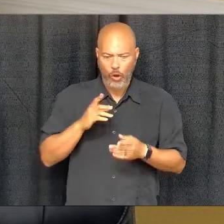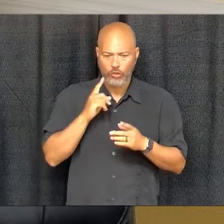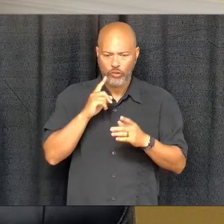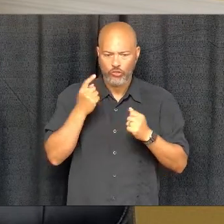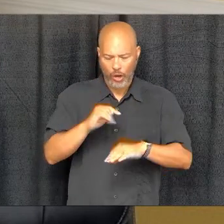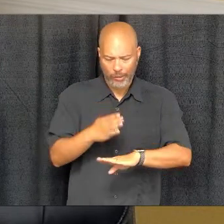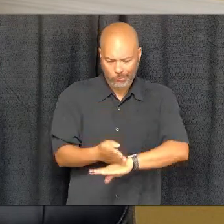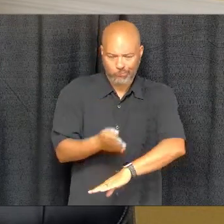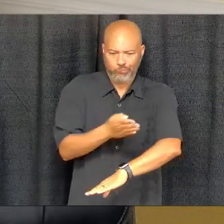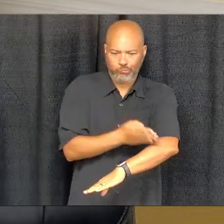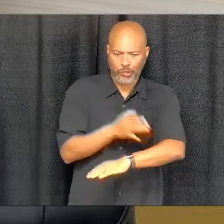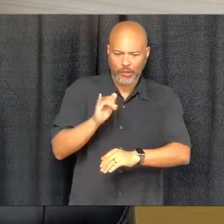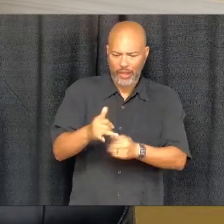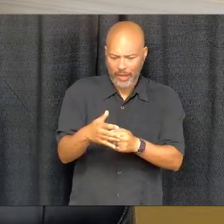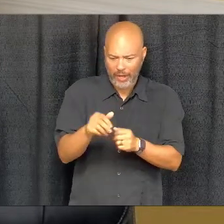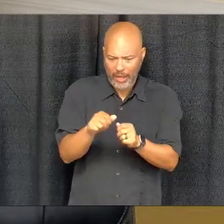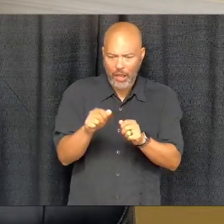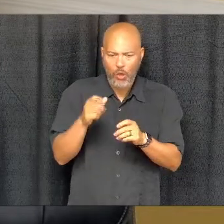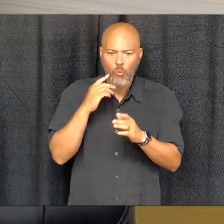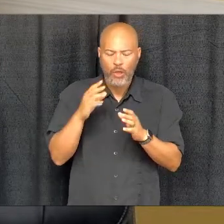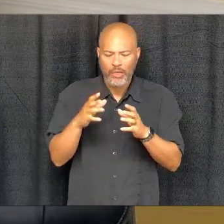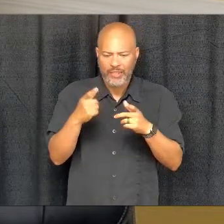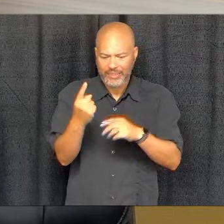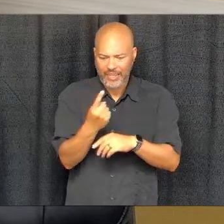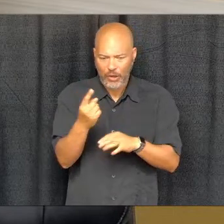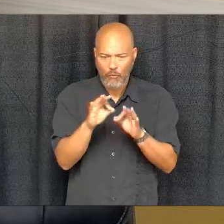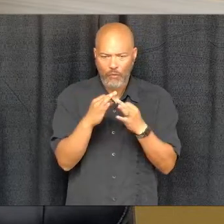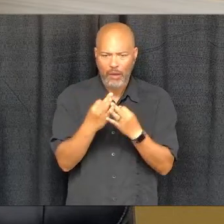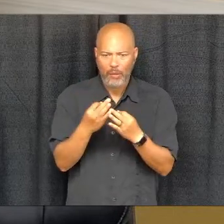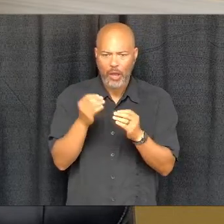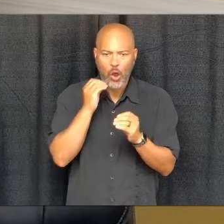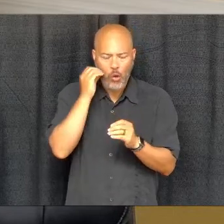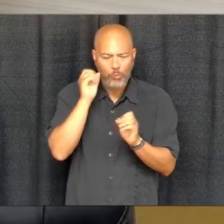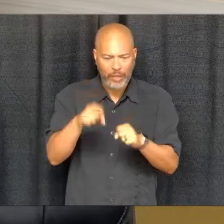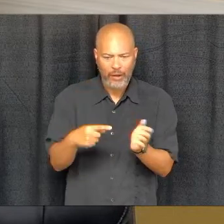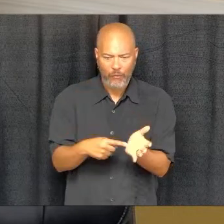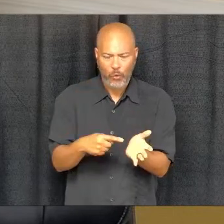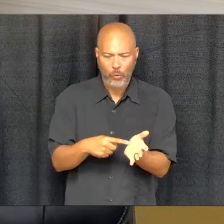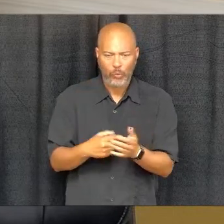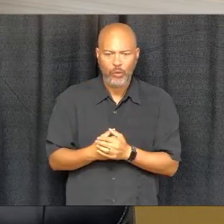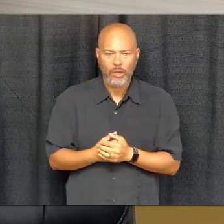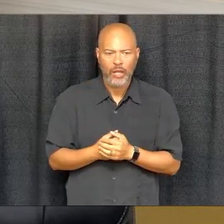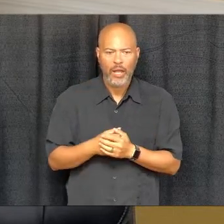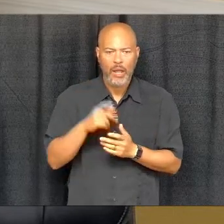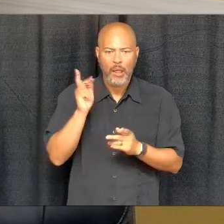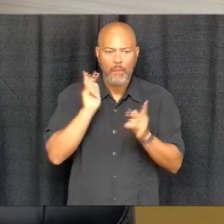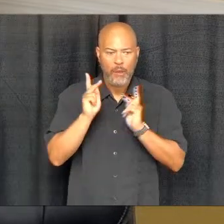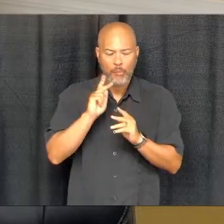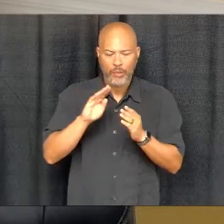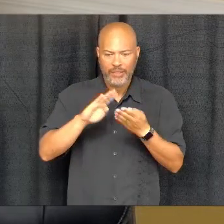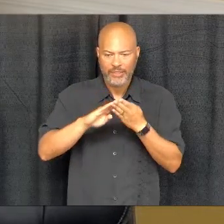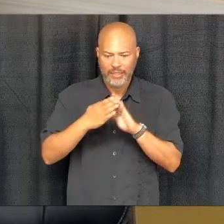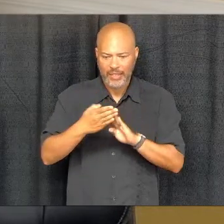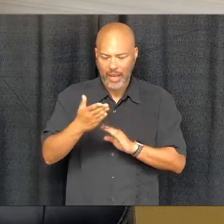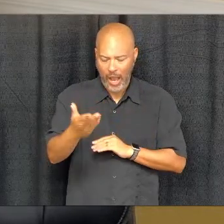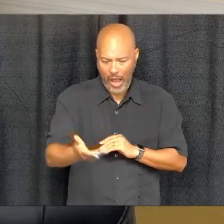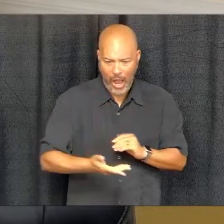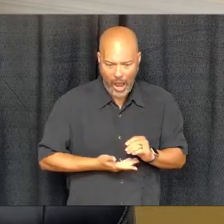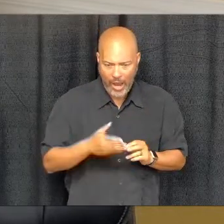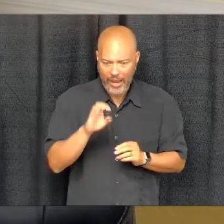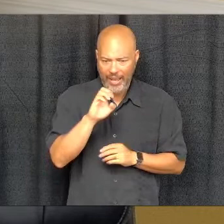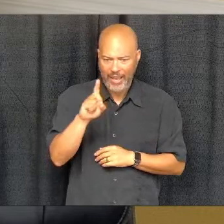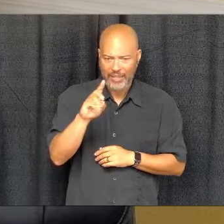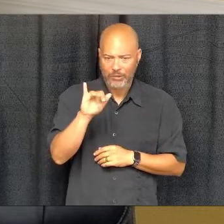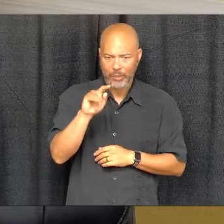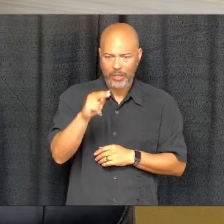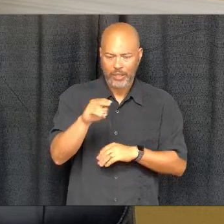the community with a single-family affordable homes. With this, the city hired Ed Smith Consultants from